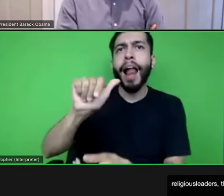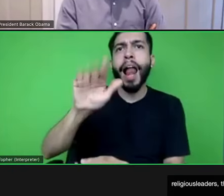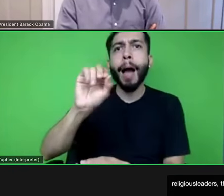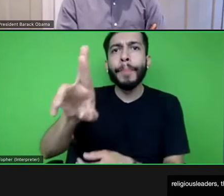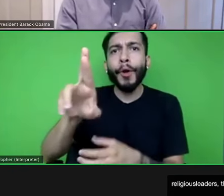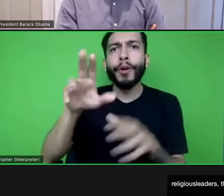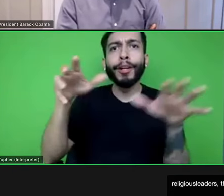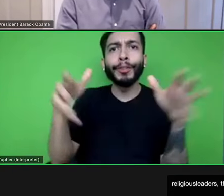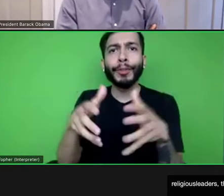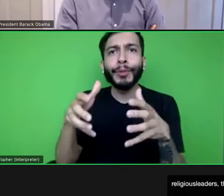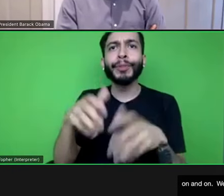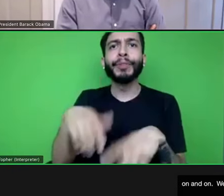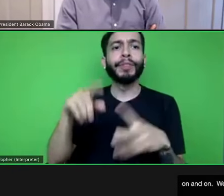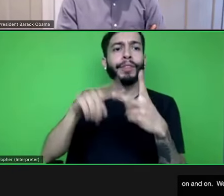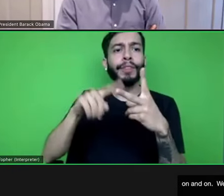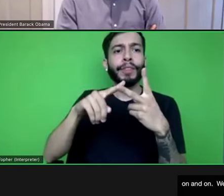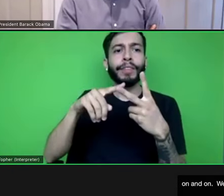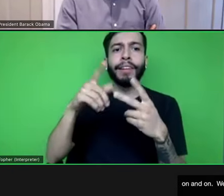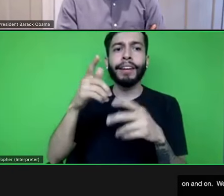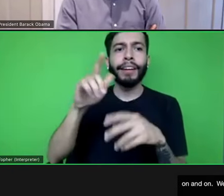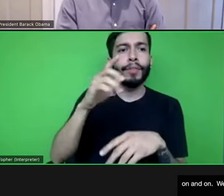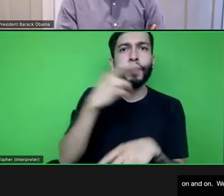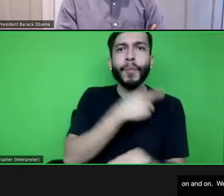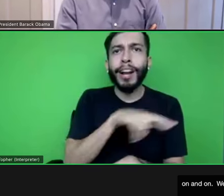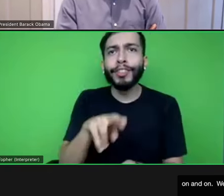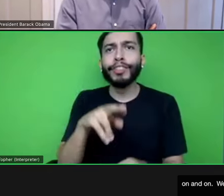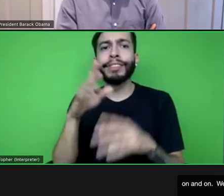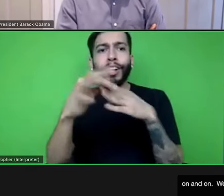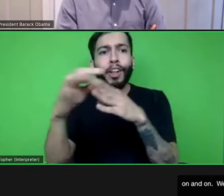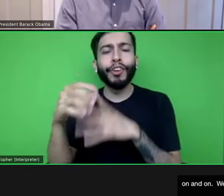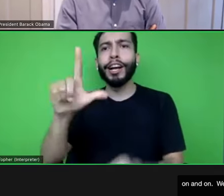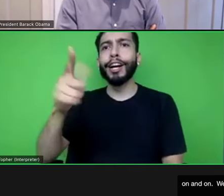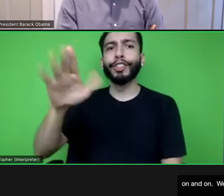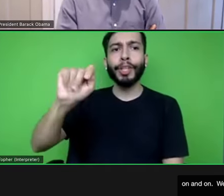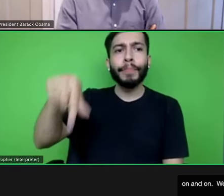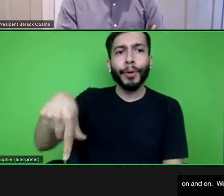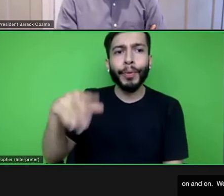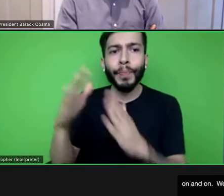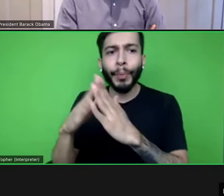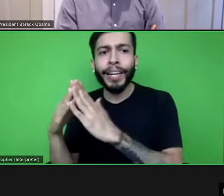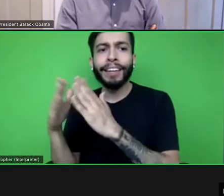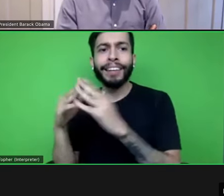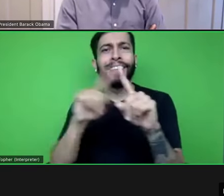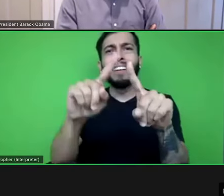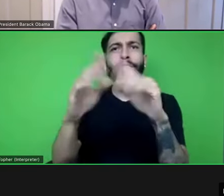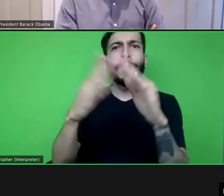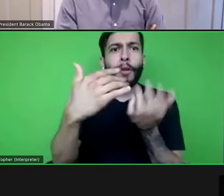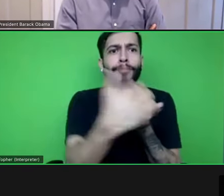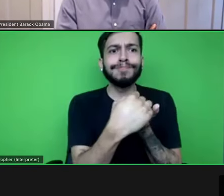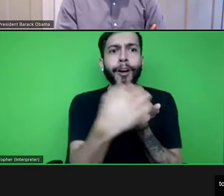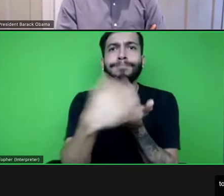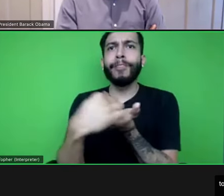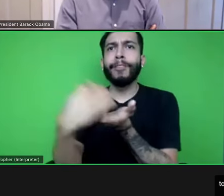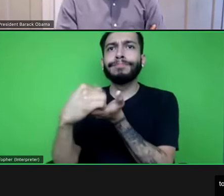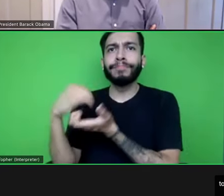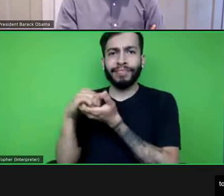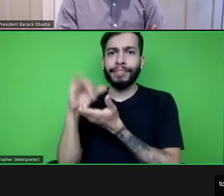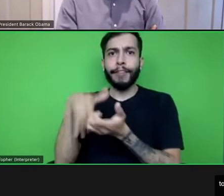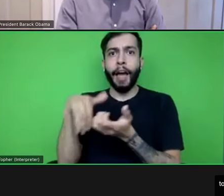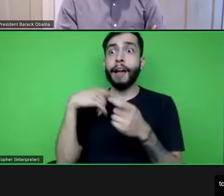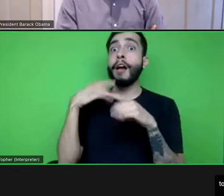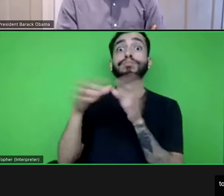do, to be successful in either getting 504 regulations